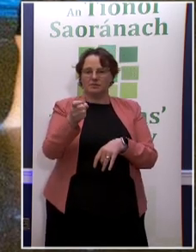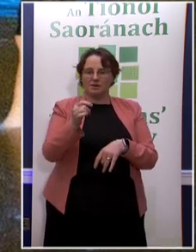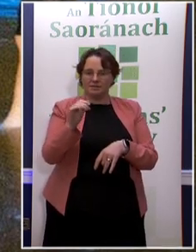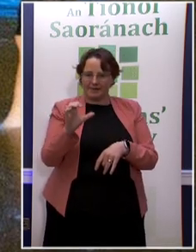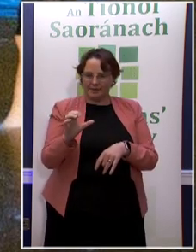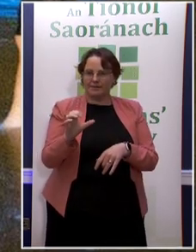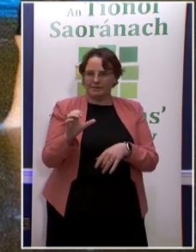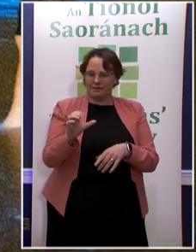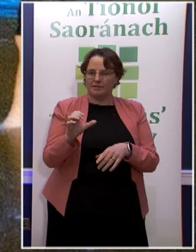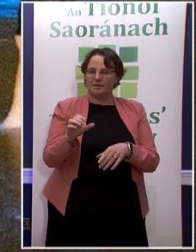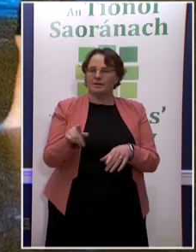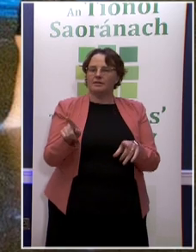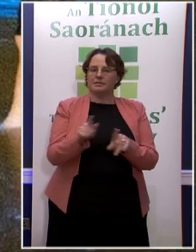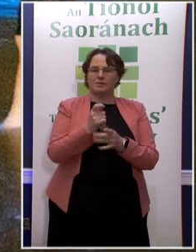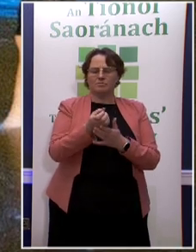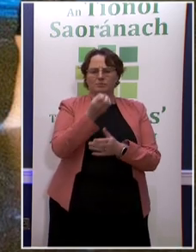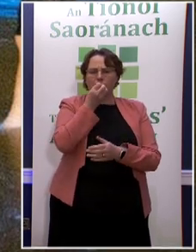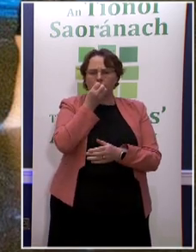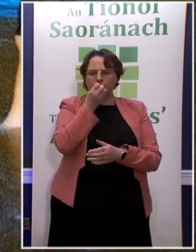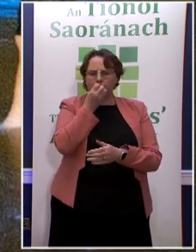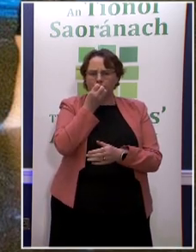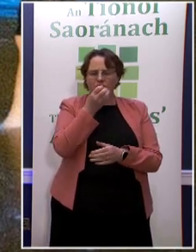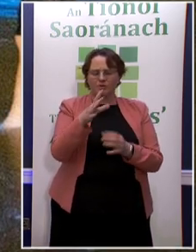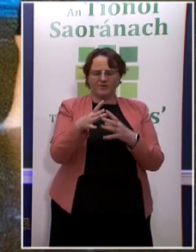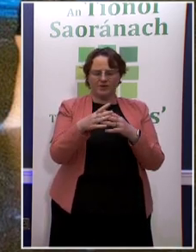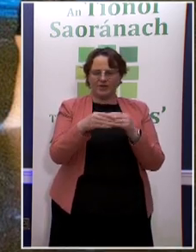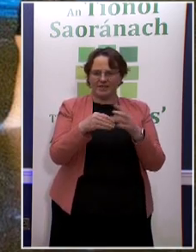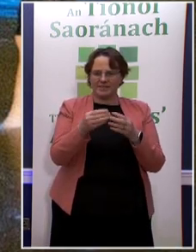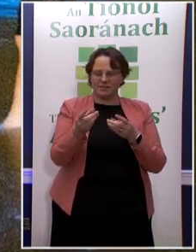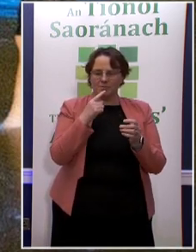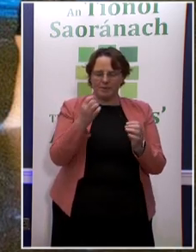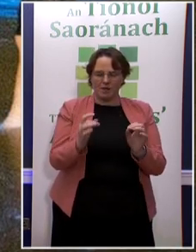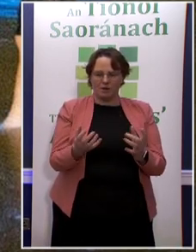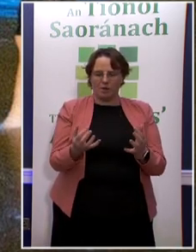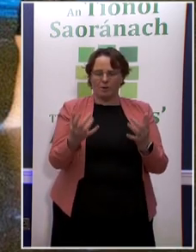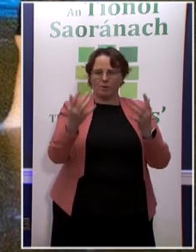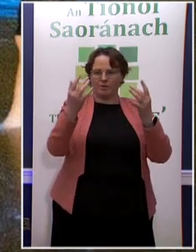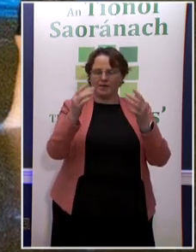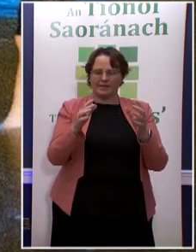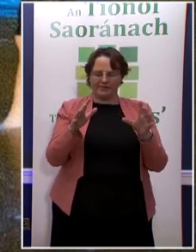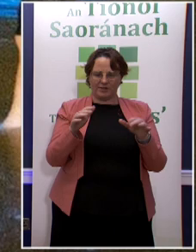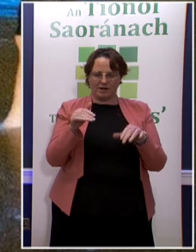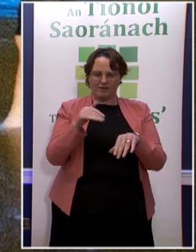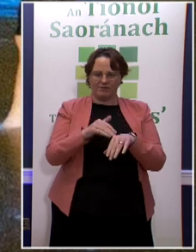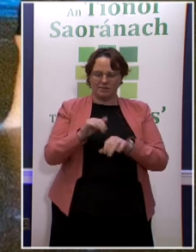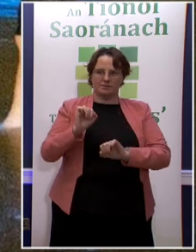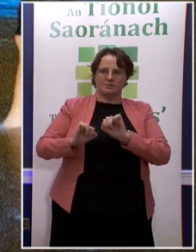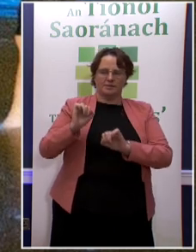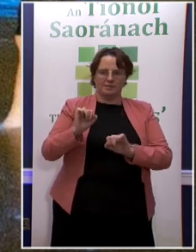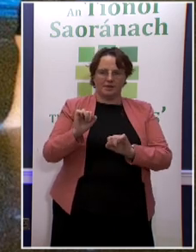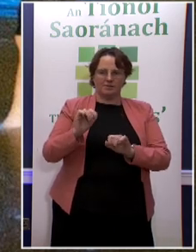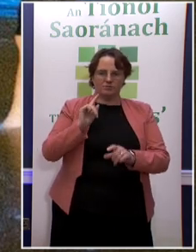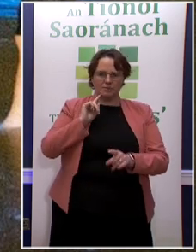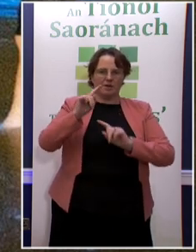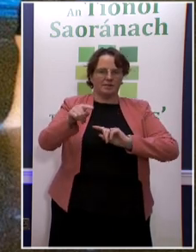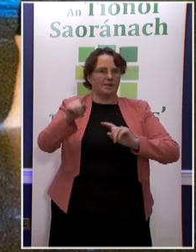algae, we also see wonderful things that they do. Some of them glow in the dark when they're disturbed. And so this is a sight that you can sometimes